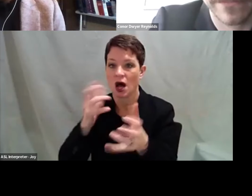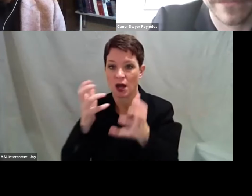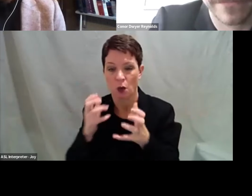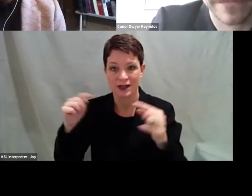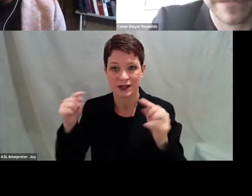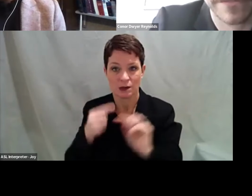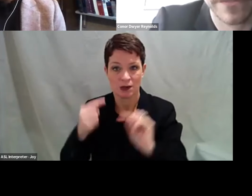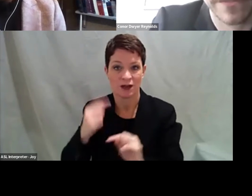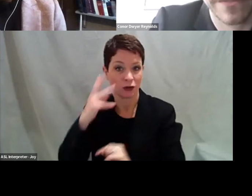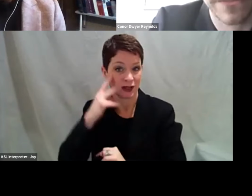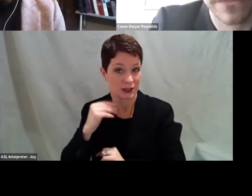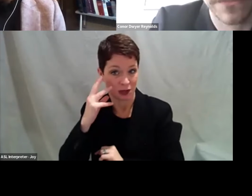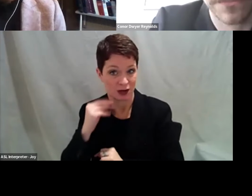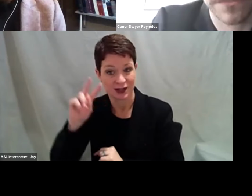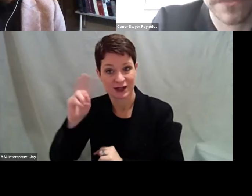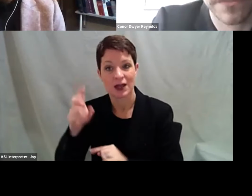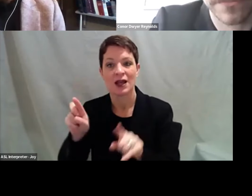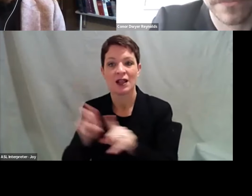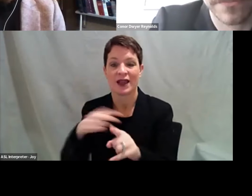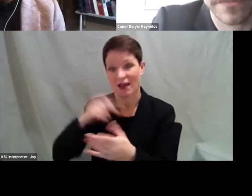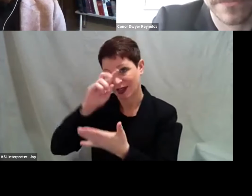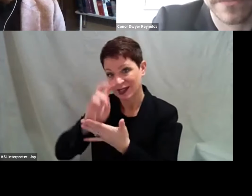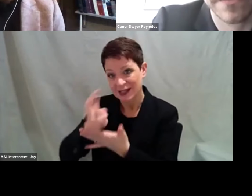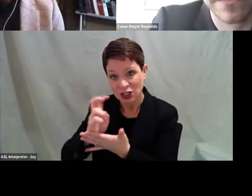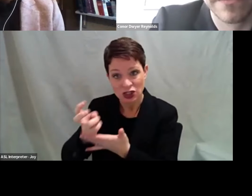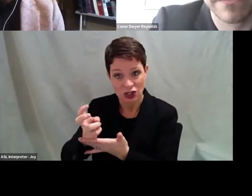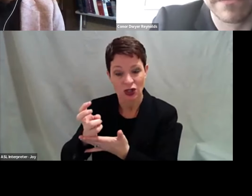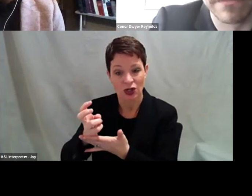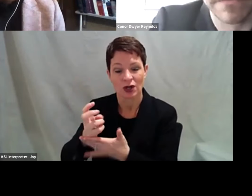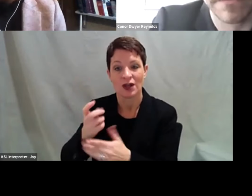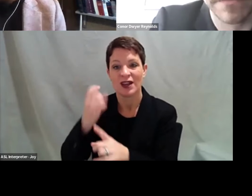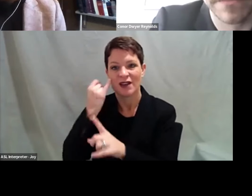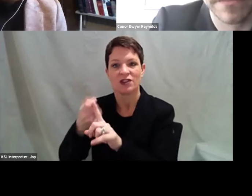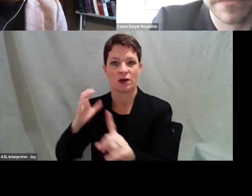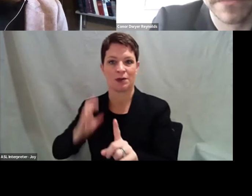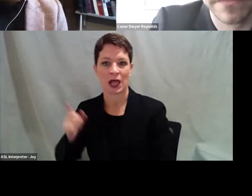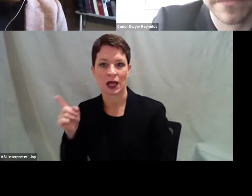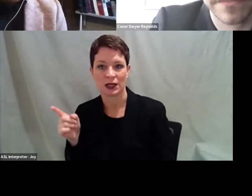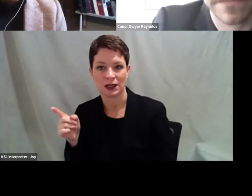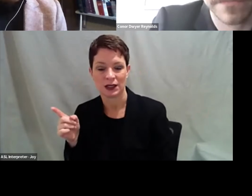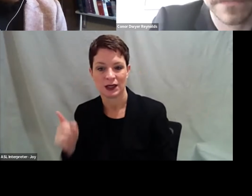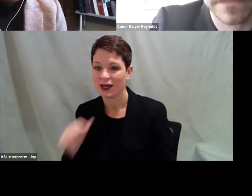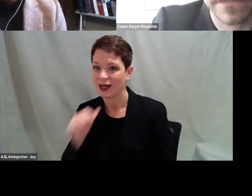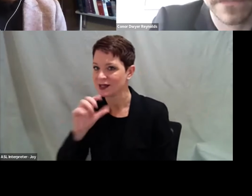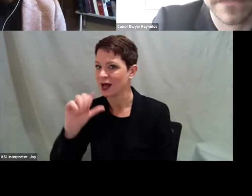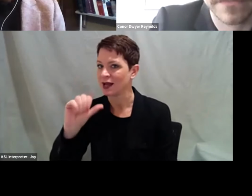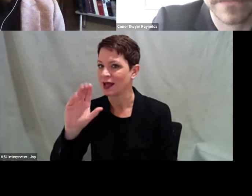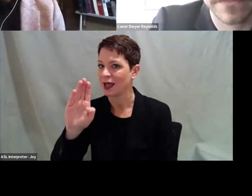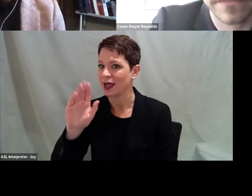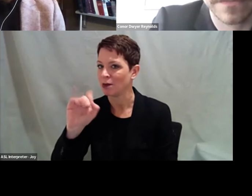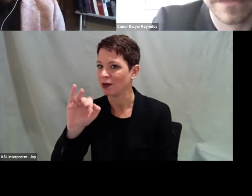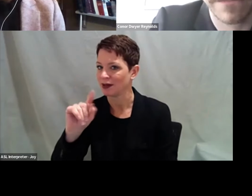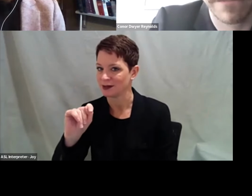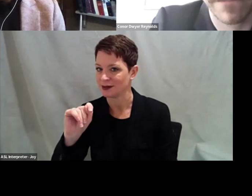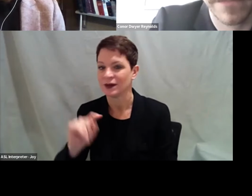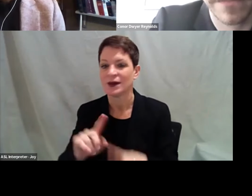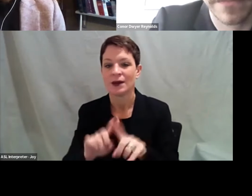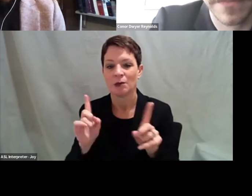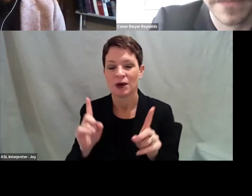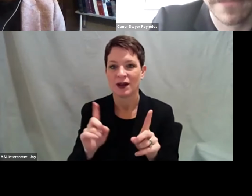painful experience, like having seizures, if it's coming from our clients. It is not necessarily ableist. But these distinctions